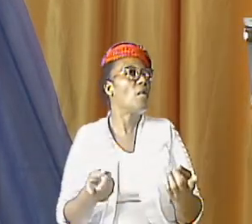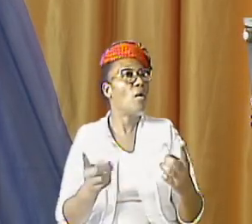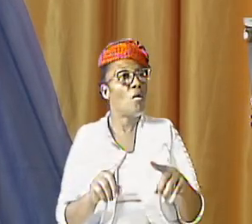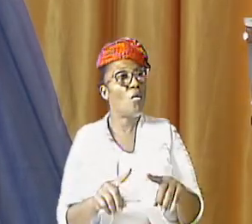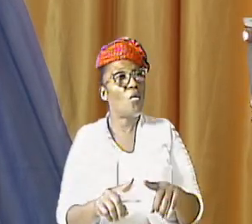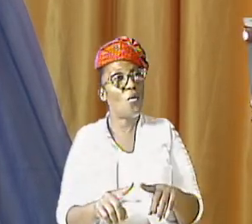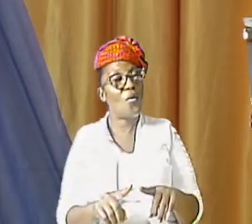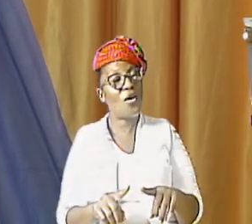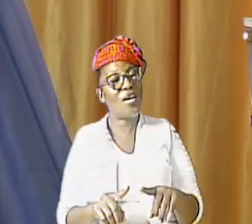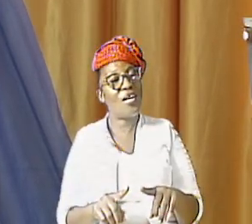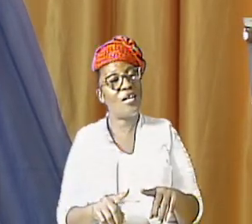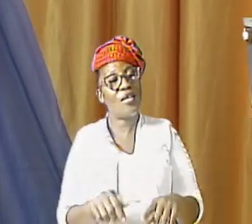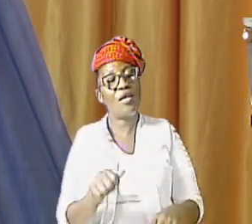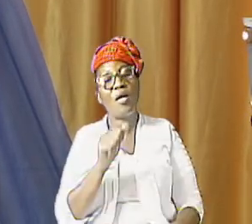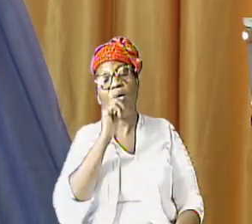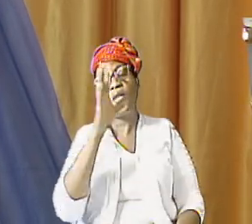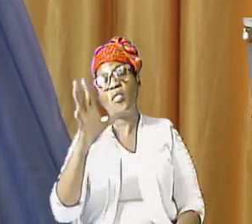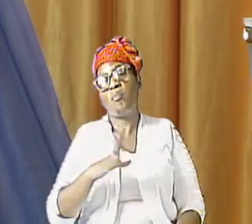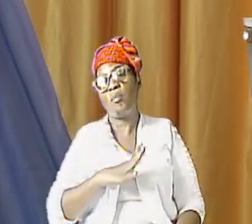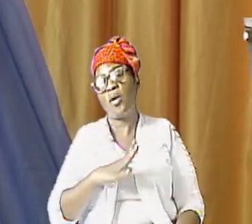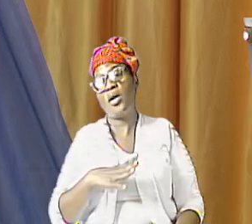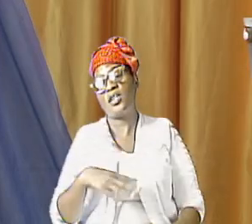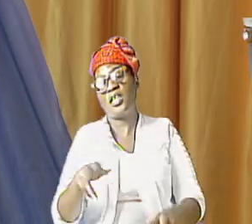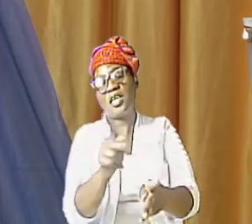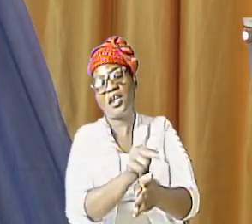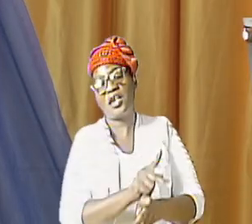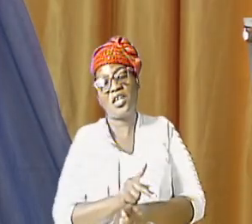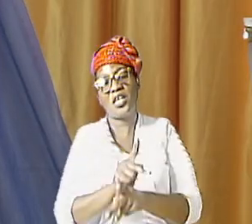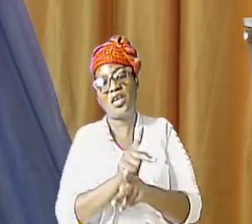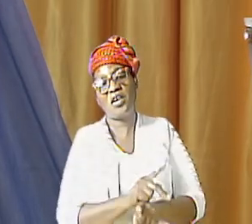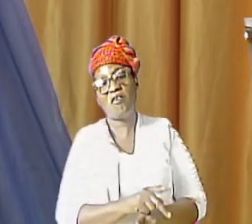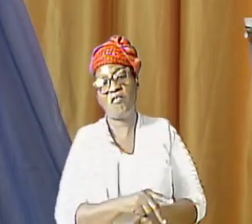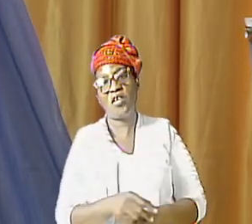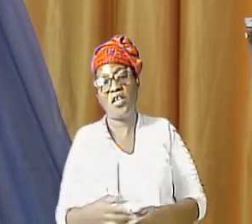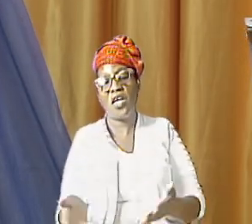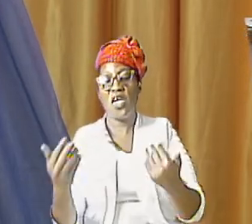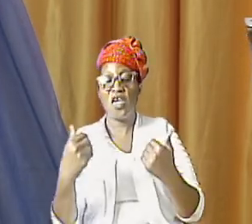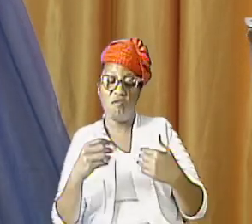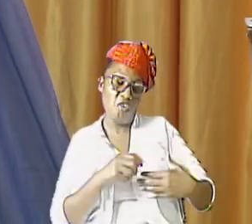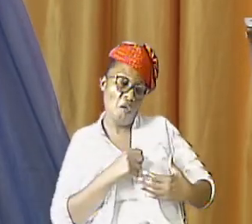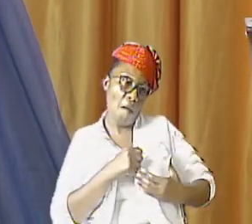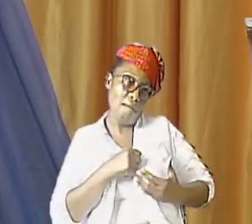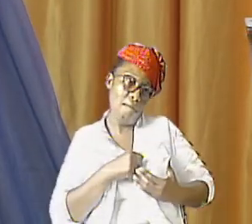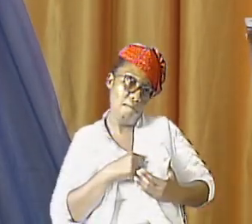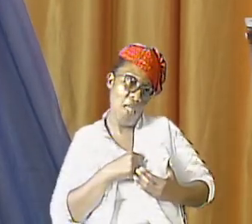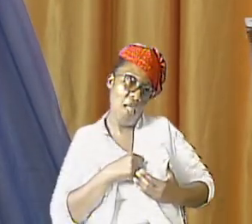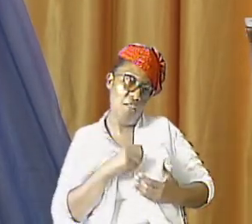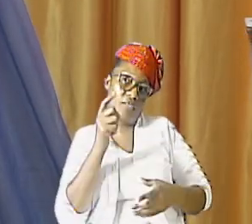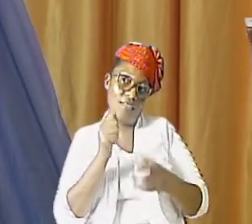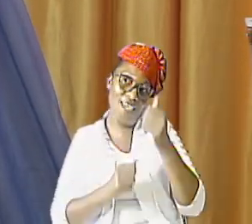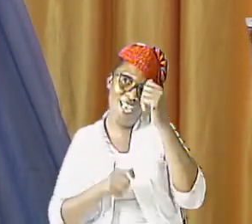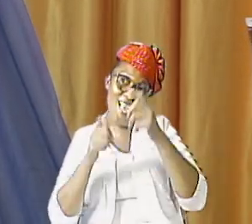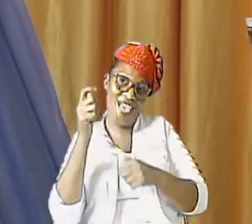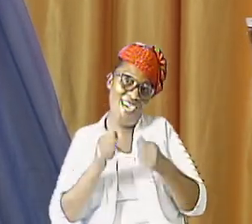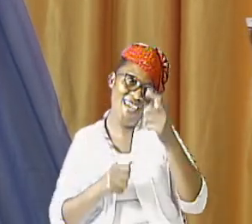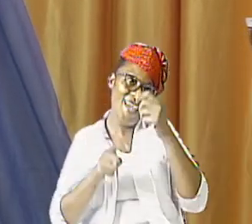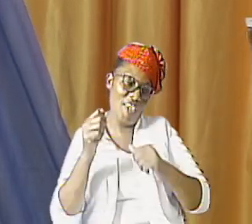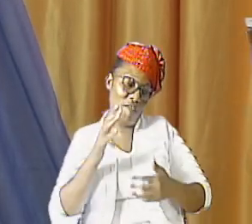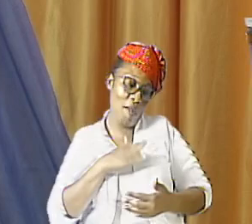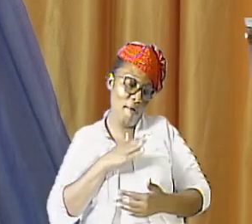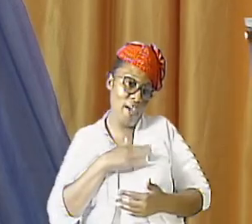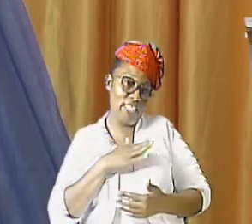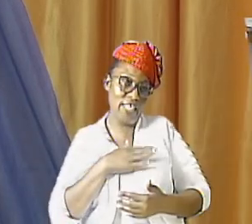While his mommy was taking care of him and giving him milk, he was making the milk that he was getting.